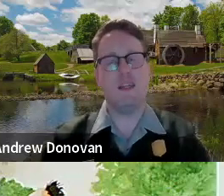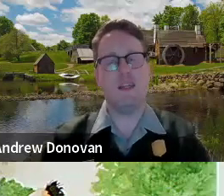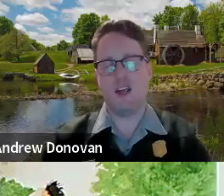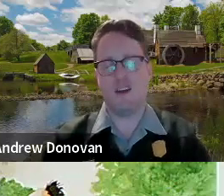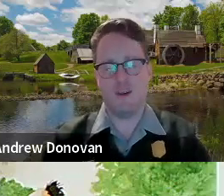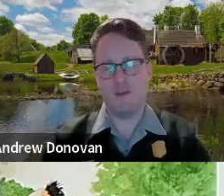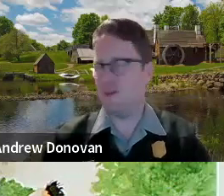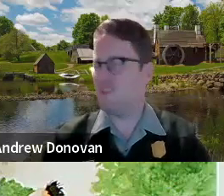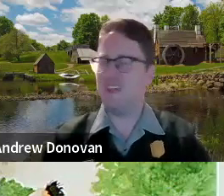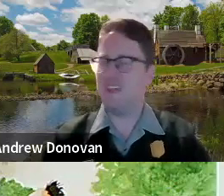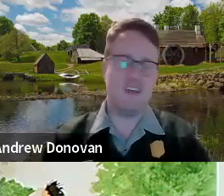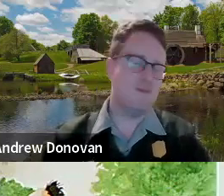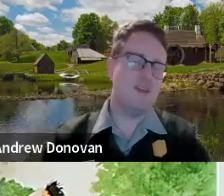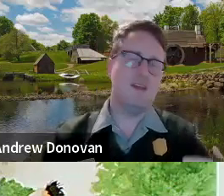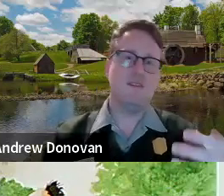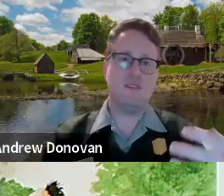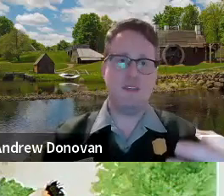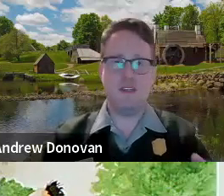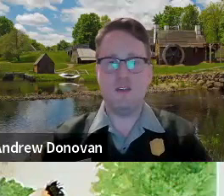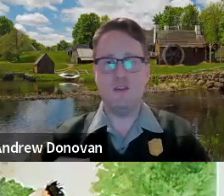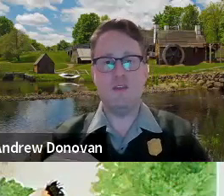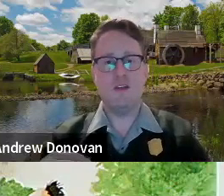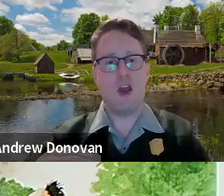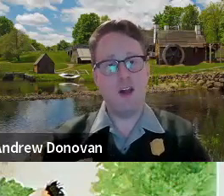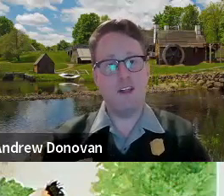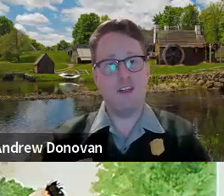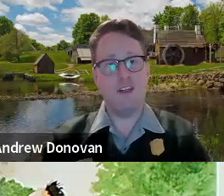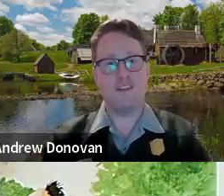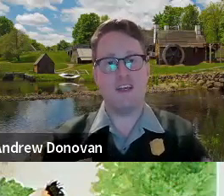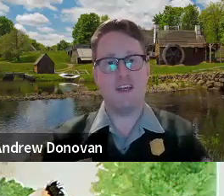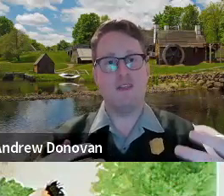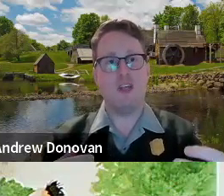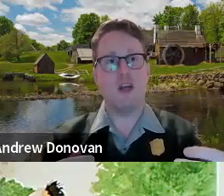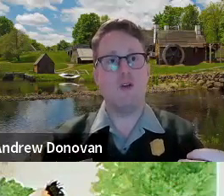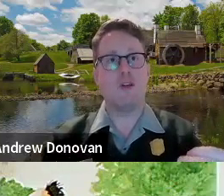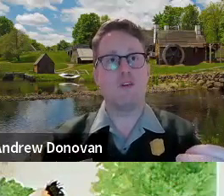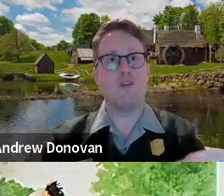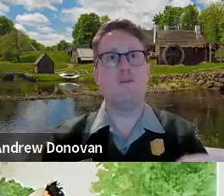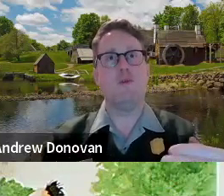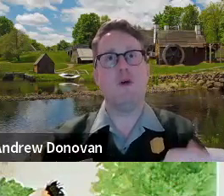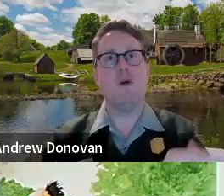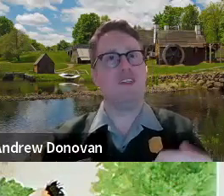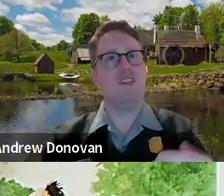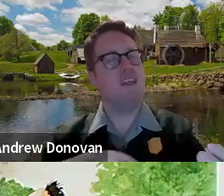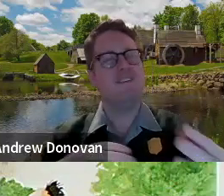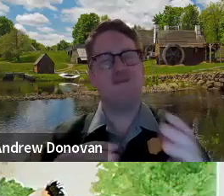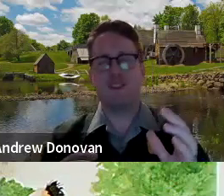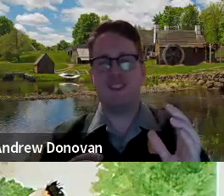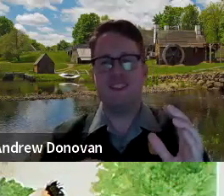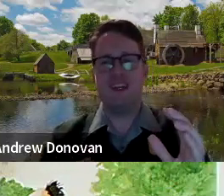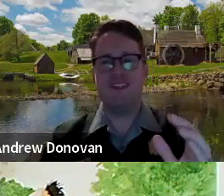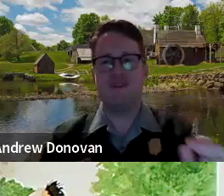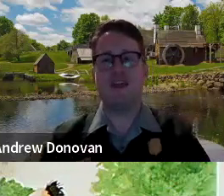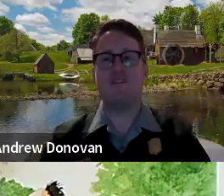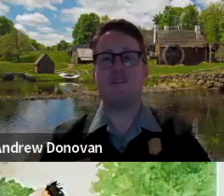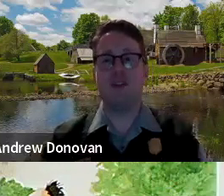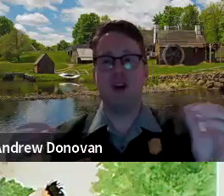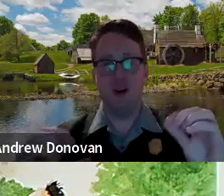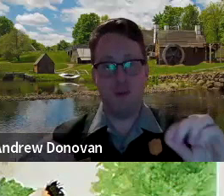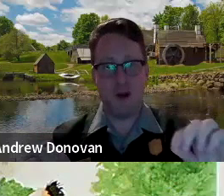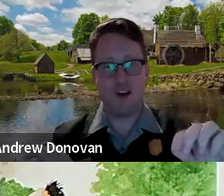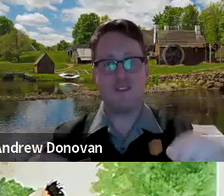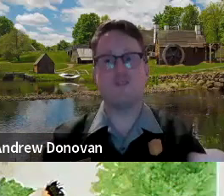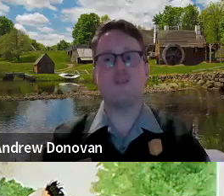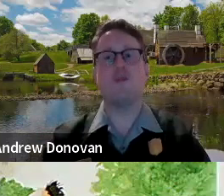to make that charcoal. Once again, skilled colliers that make the charcoal are going to be watching 10 to 14 days for